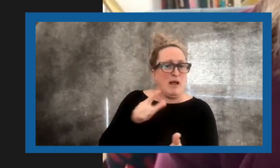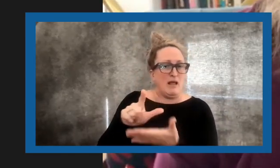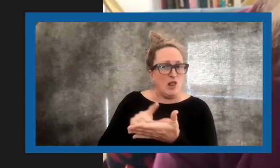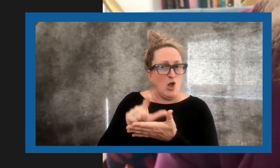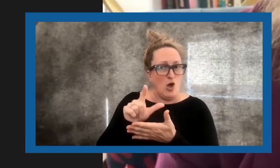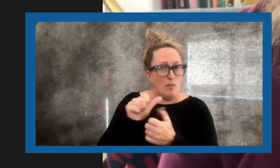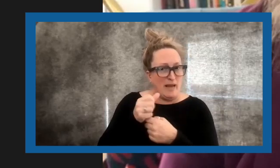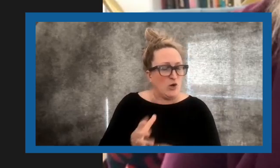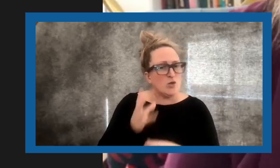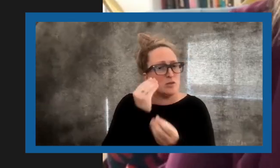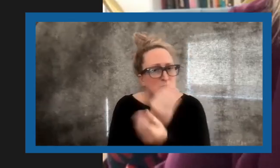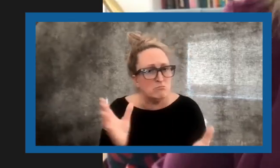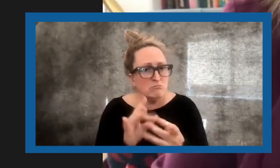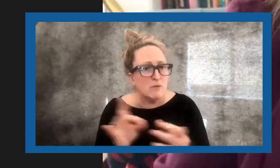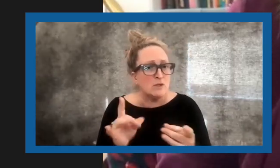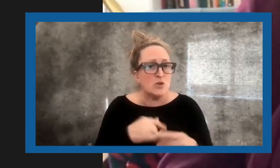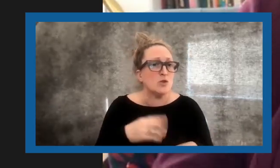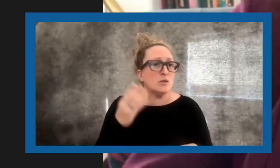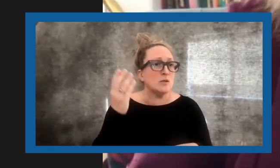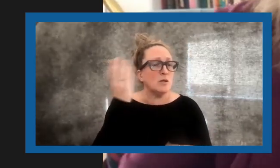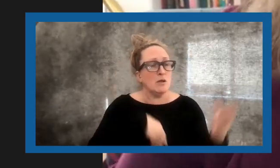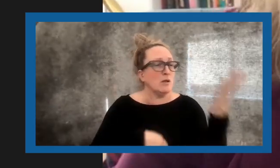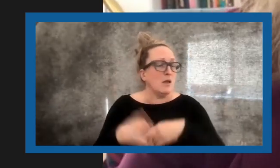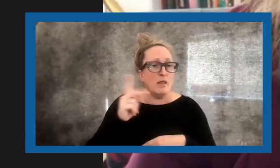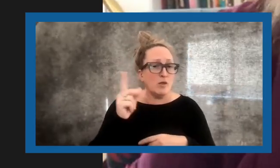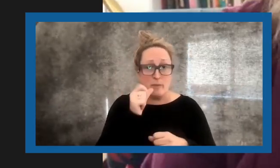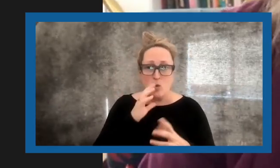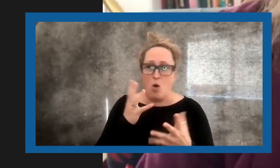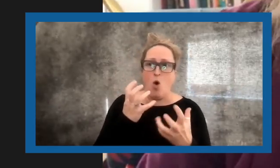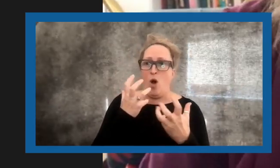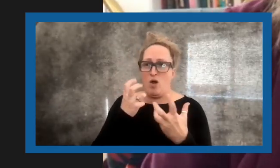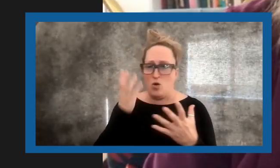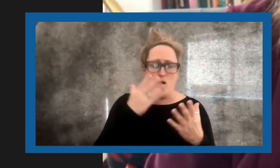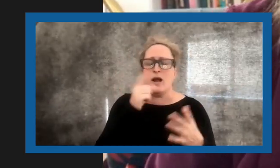message that they're sending is falling on the ears of those looking for a target.